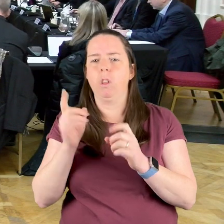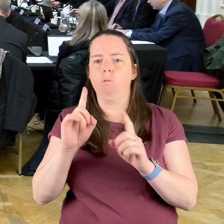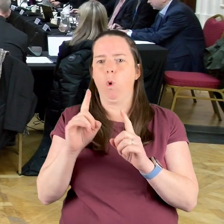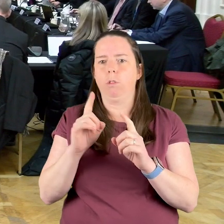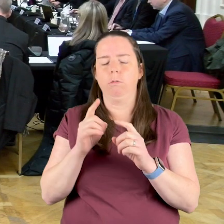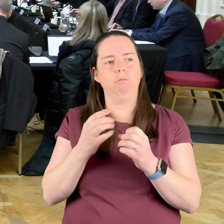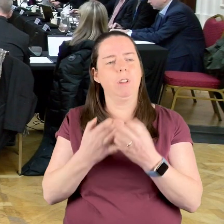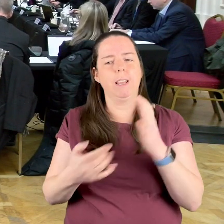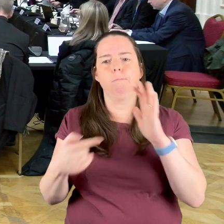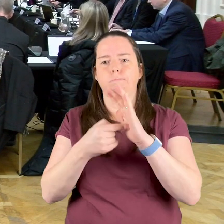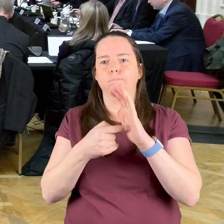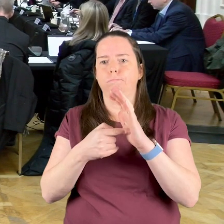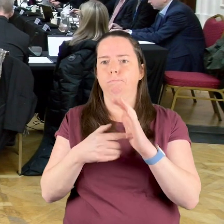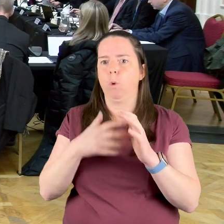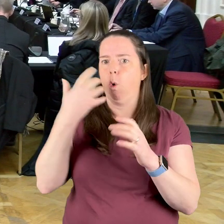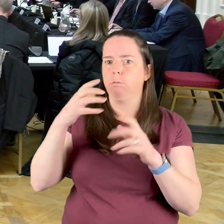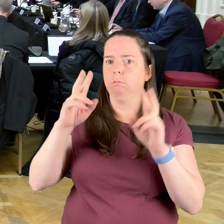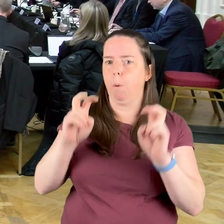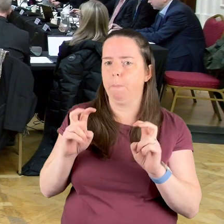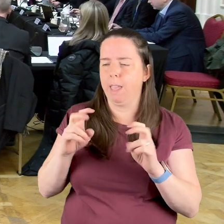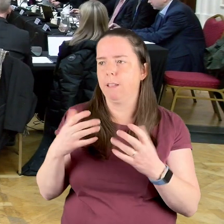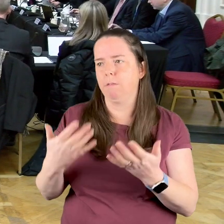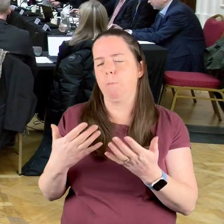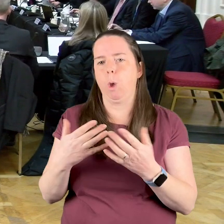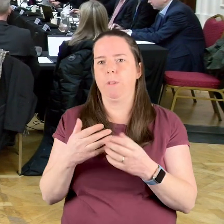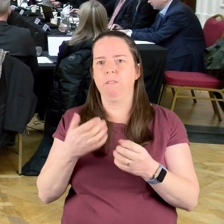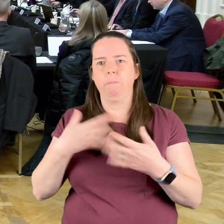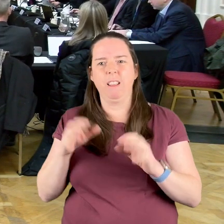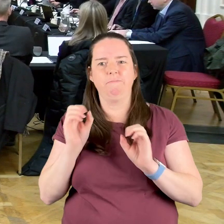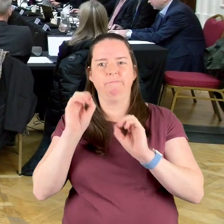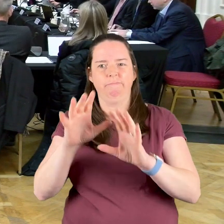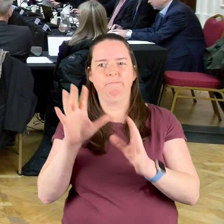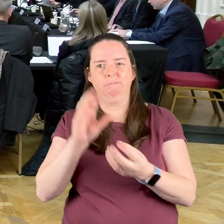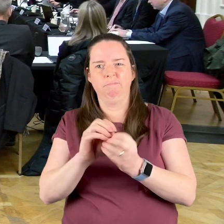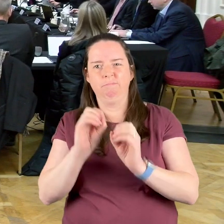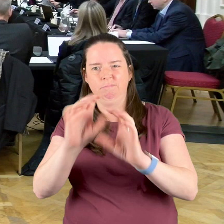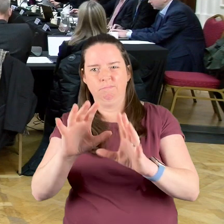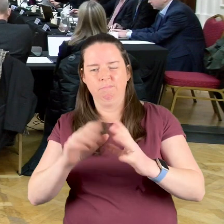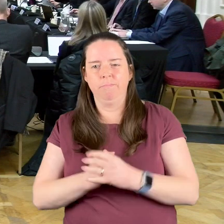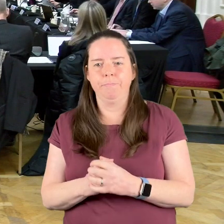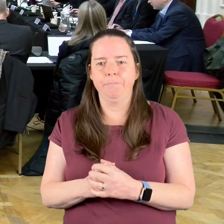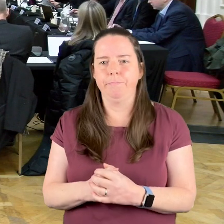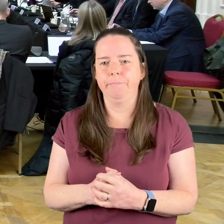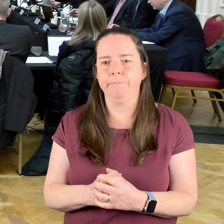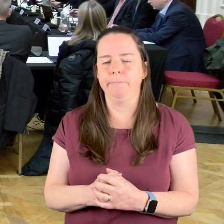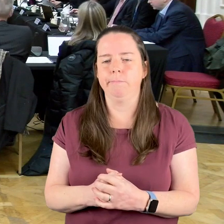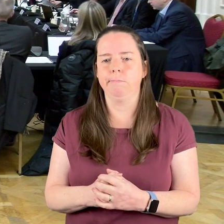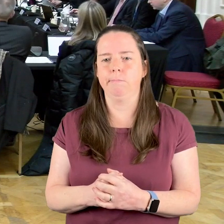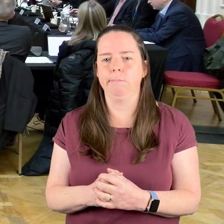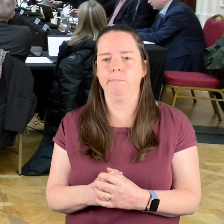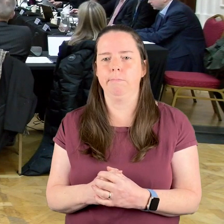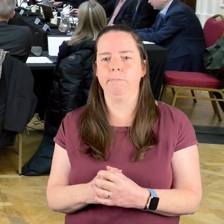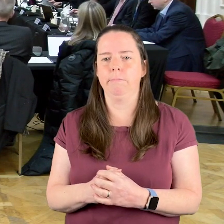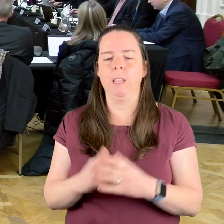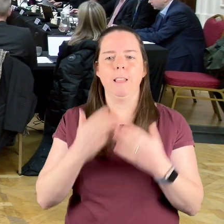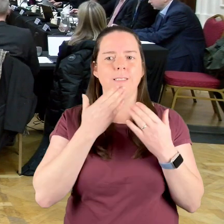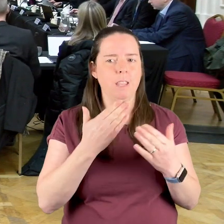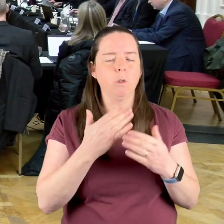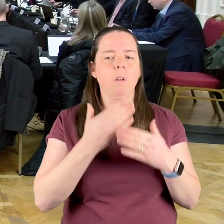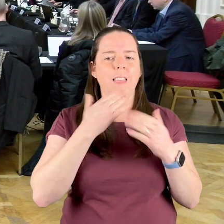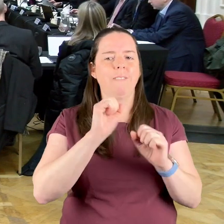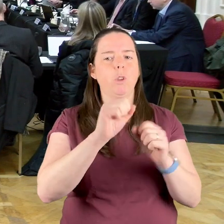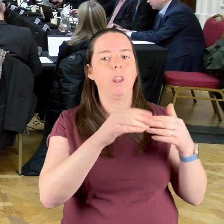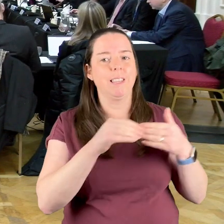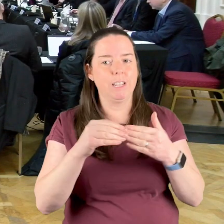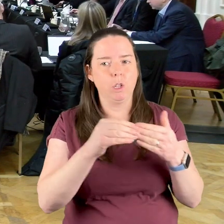a hugely important and hot topic at this point in time. Thank you, and thank you for